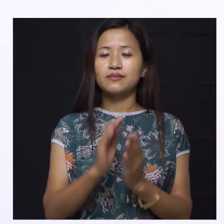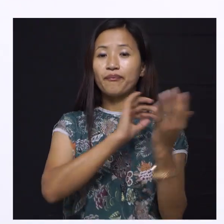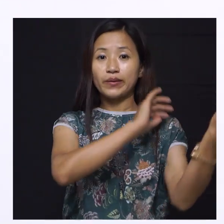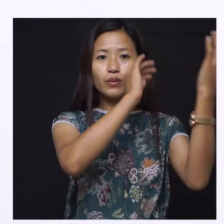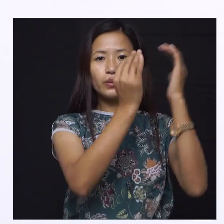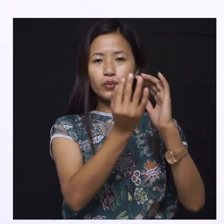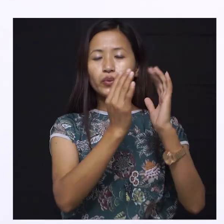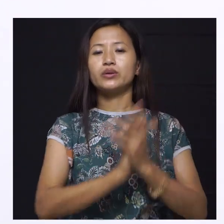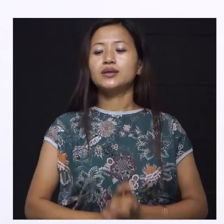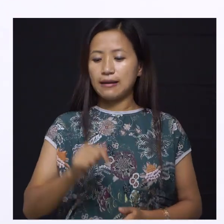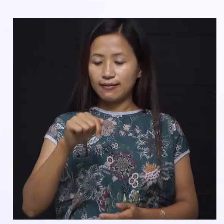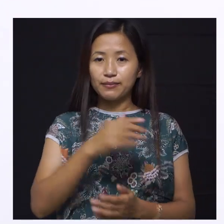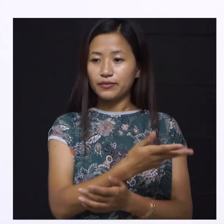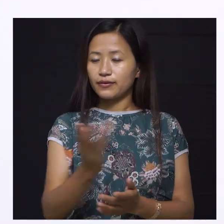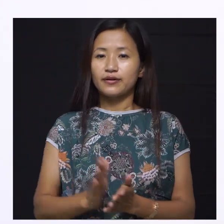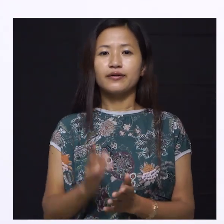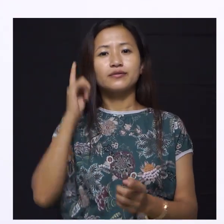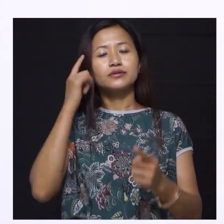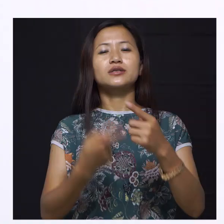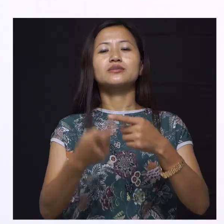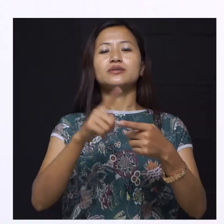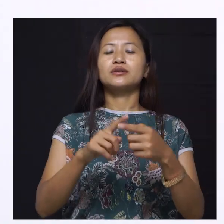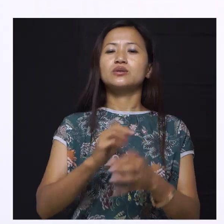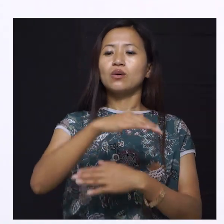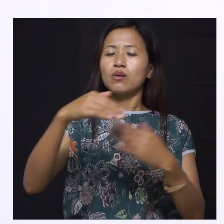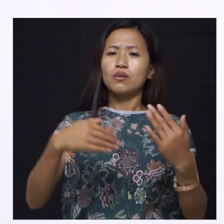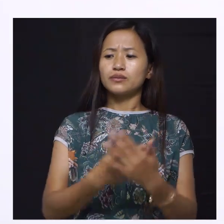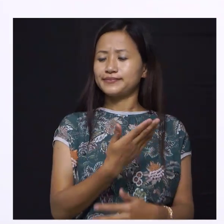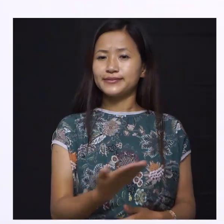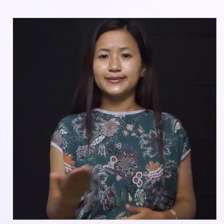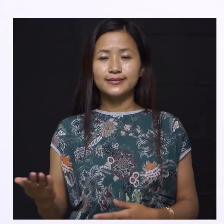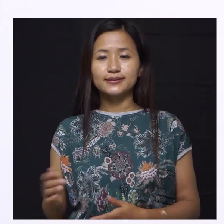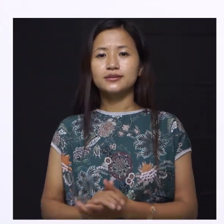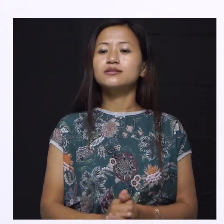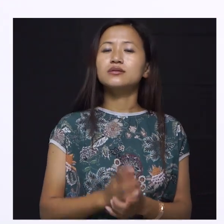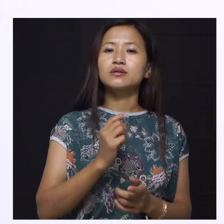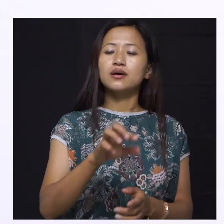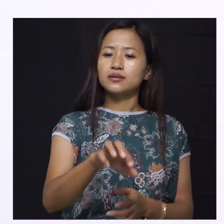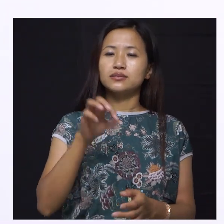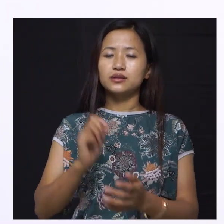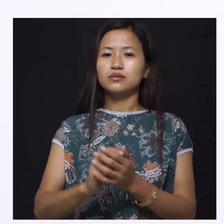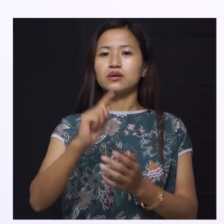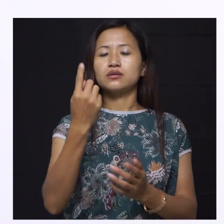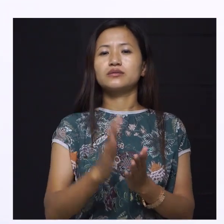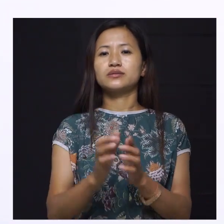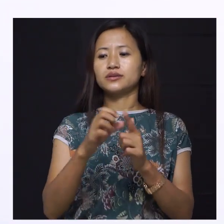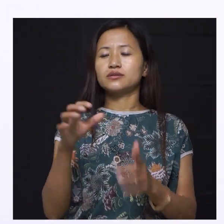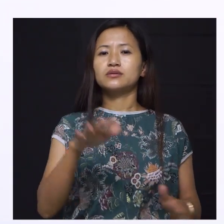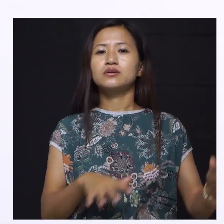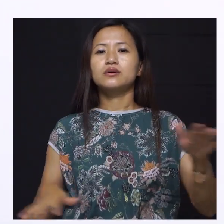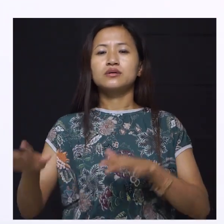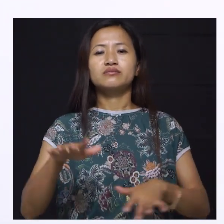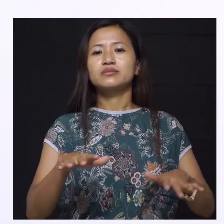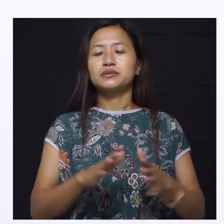unrealistic to you, but they have been experiencing all this. And as I take you along the drama, you will find that the lives